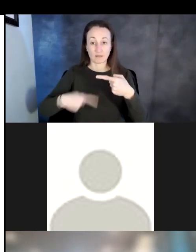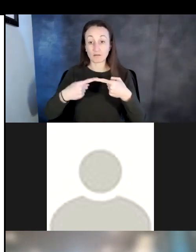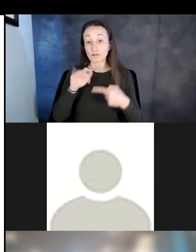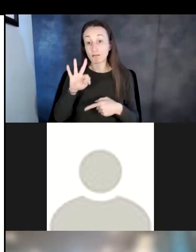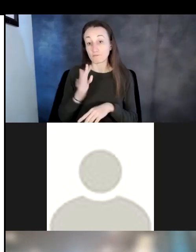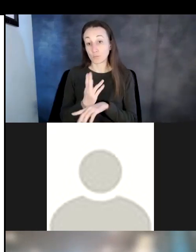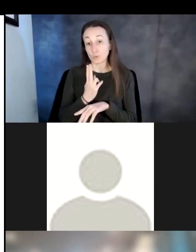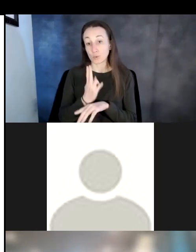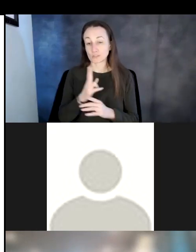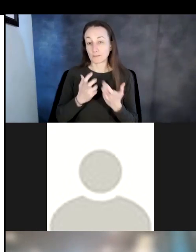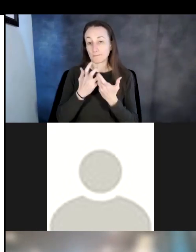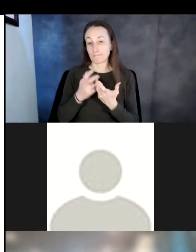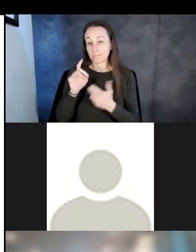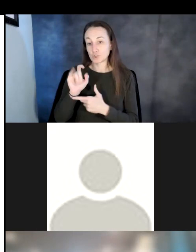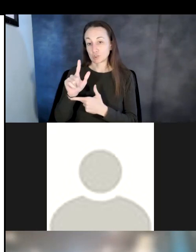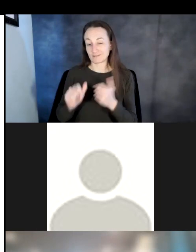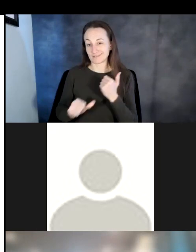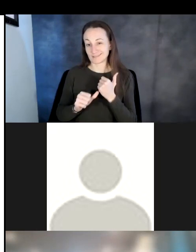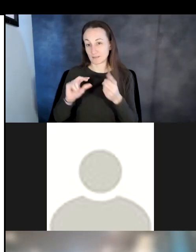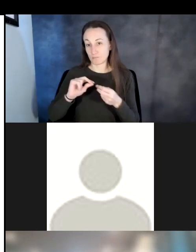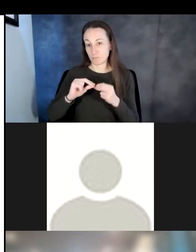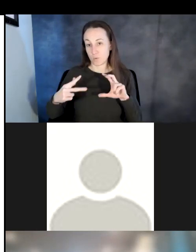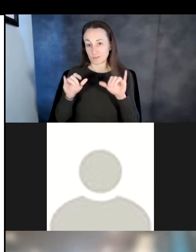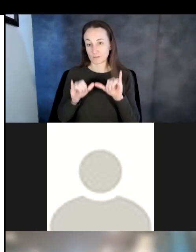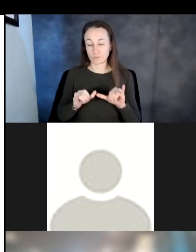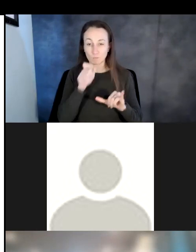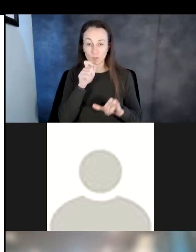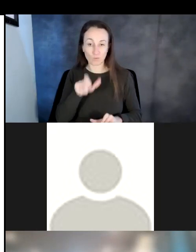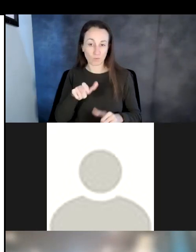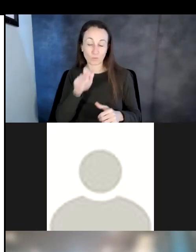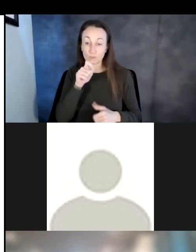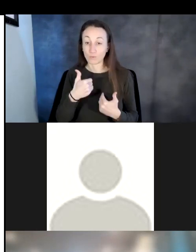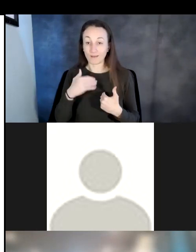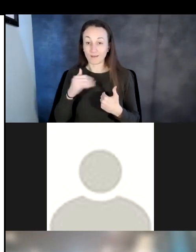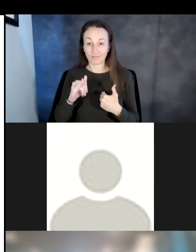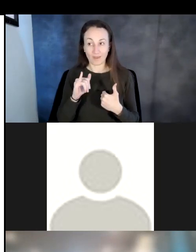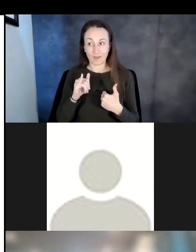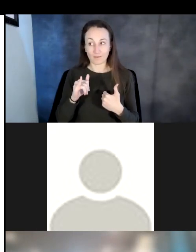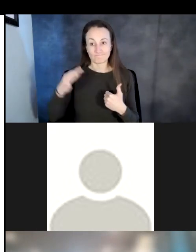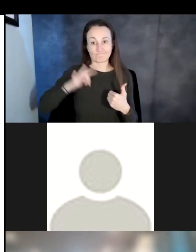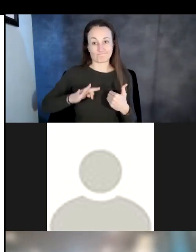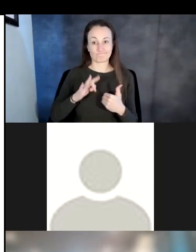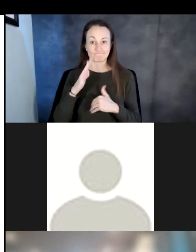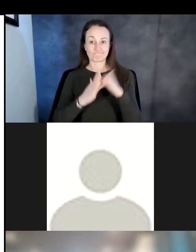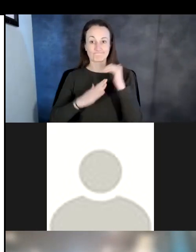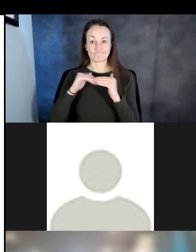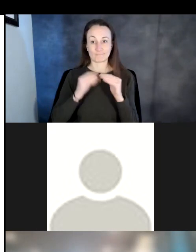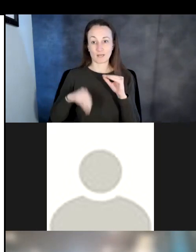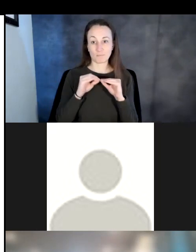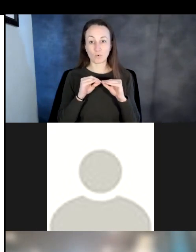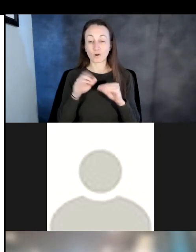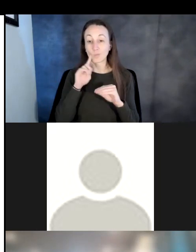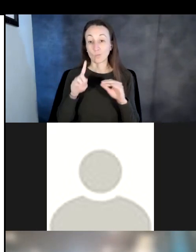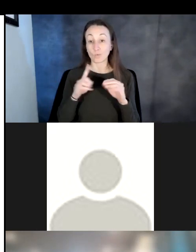learning assisted protein engineering, then we don't have that luxury anymore. So the first part is the same. We're going to generate diversity. We're going